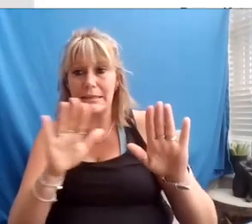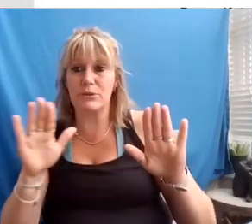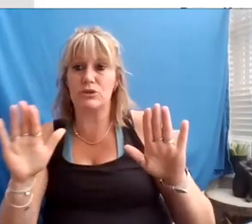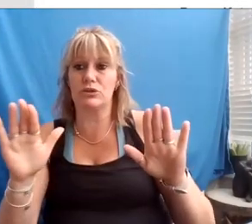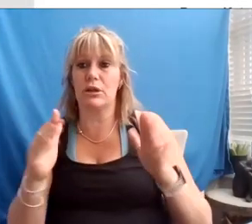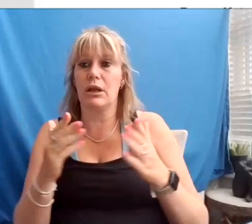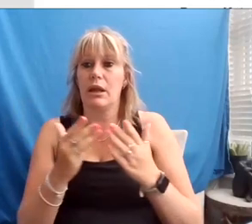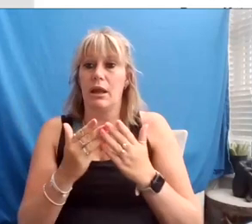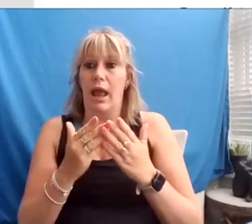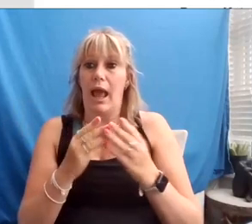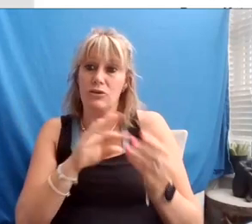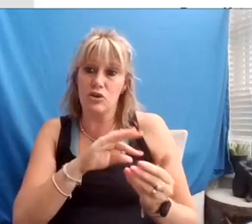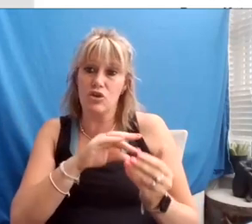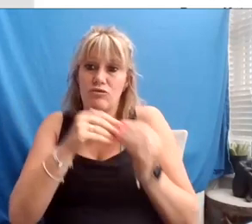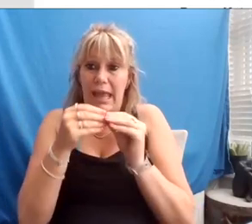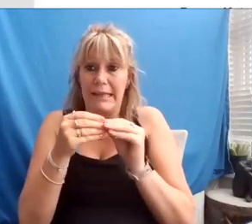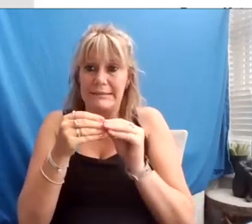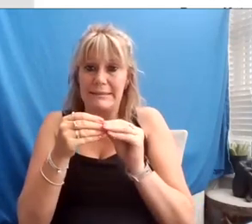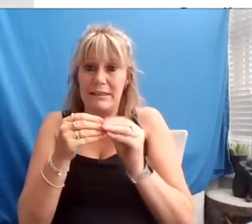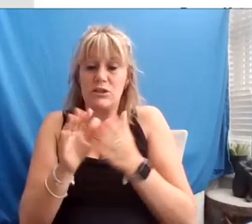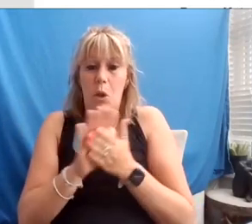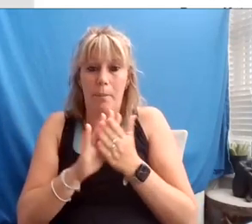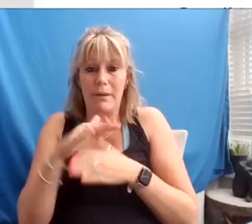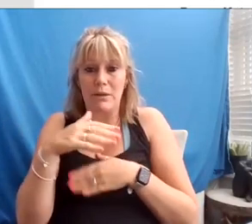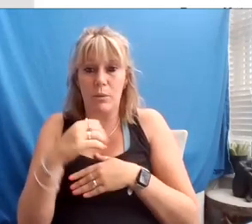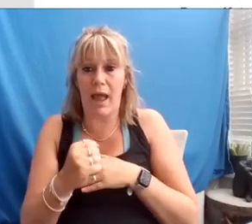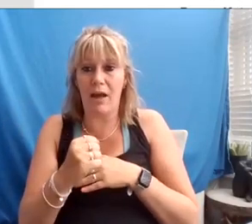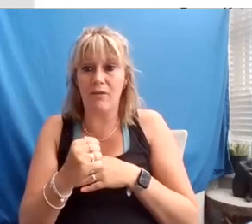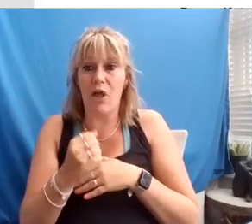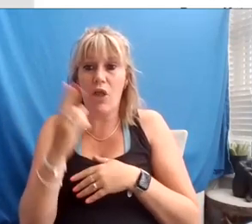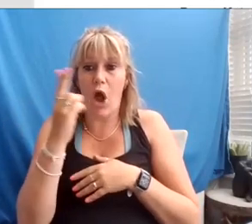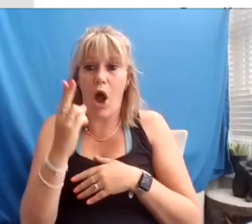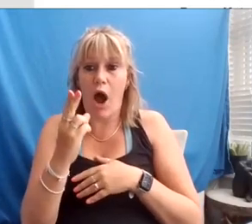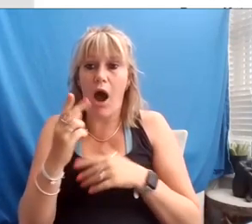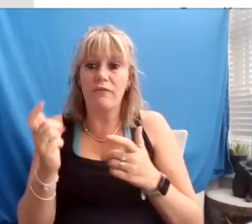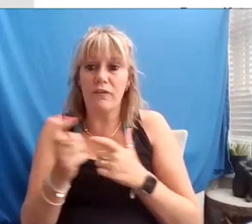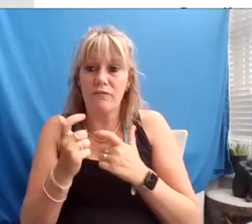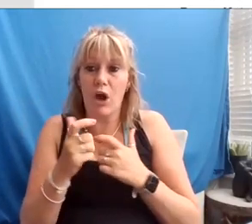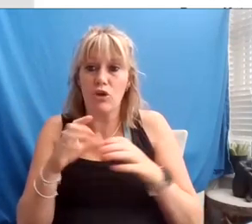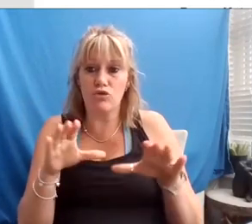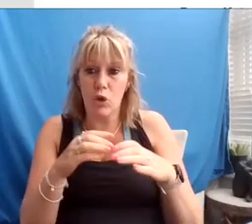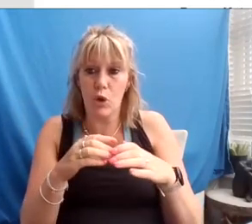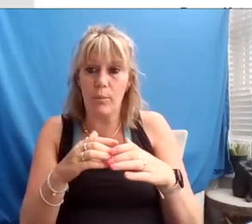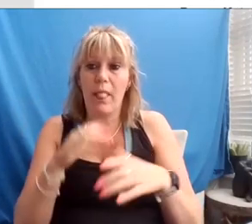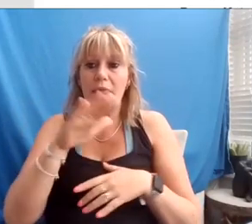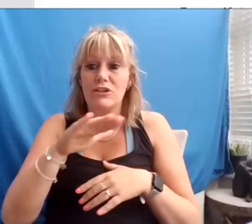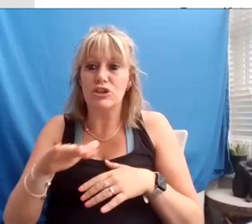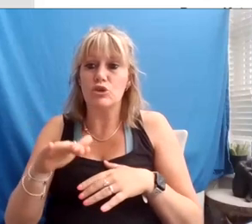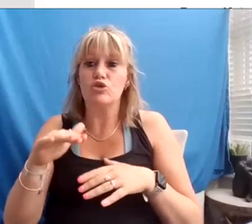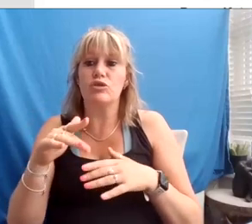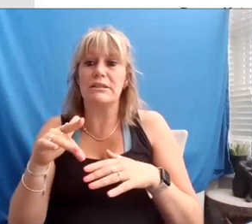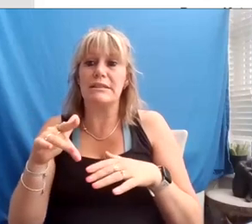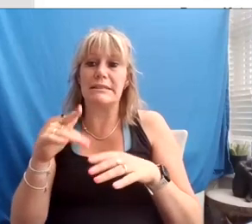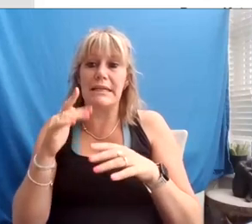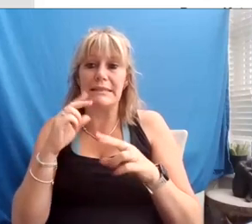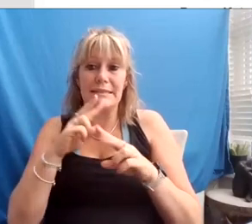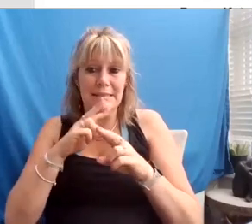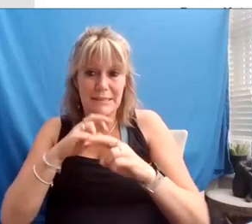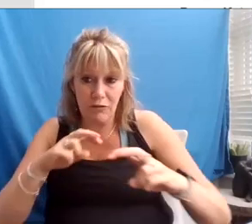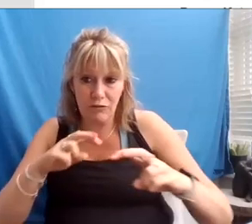therefore to the curating. So we have the Art for Fun group, the Children's Discovery Centre,